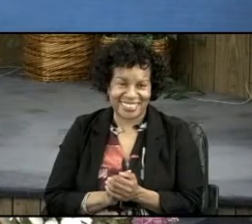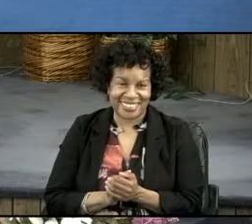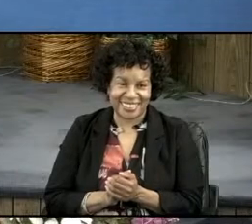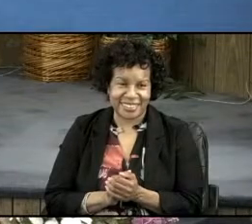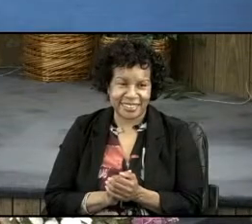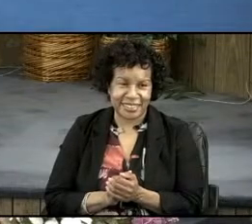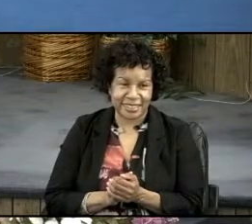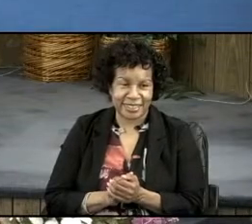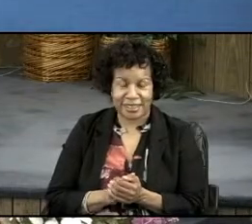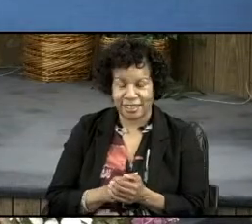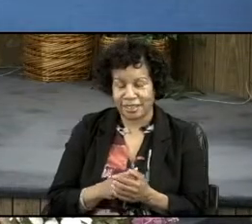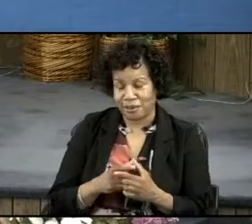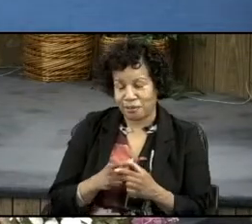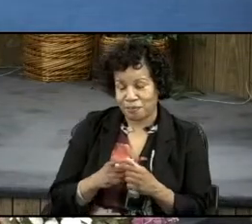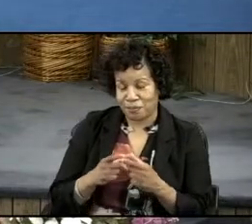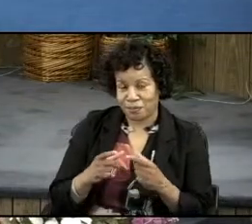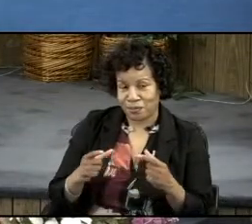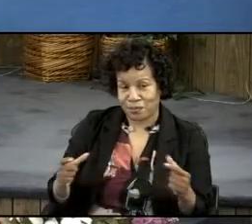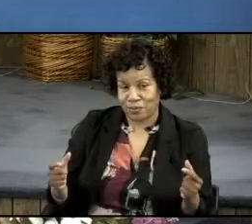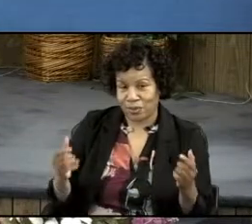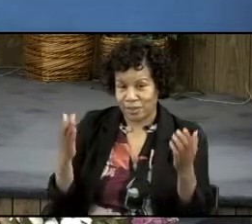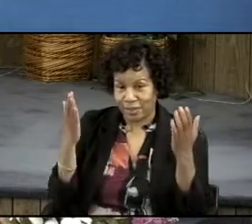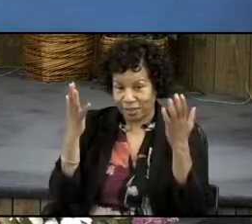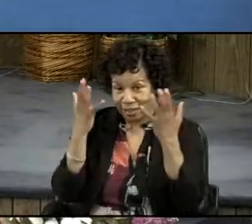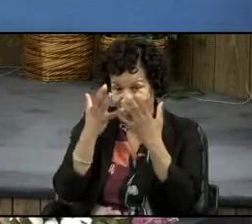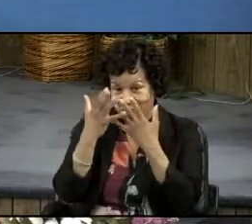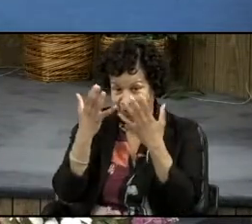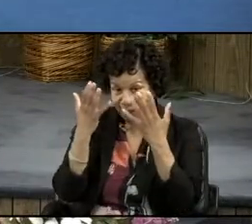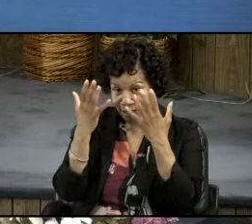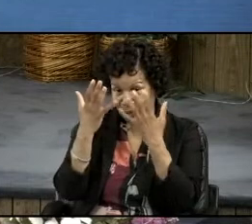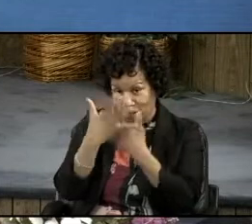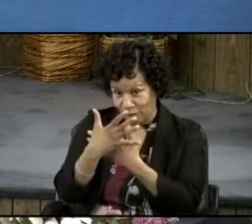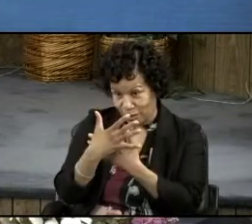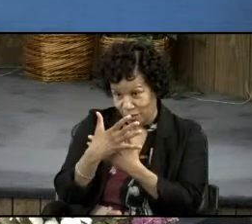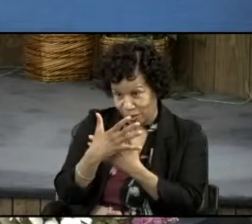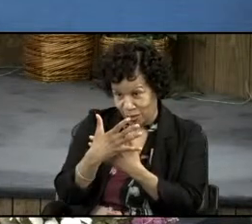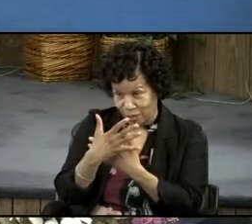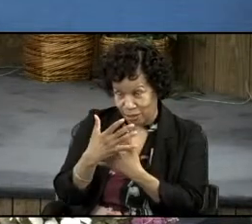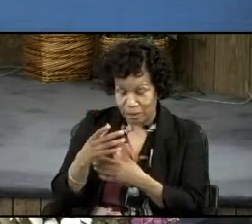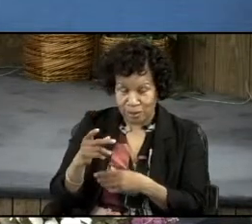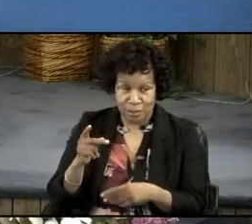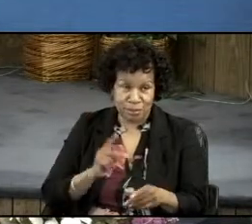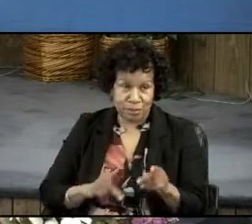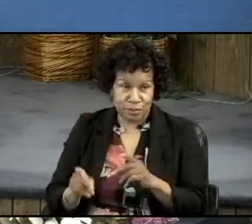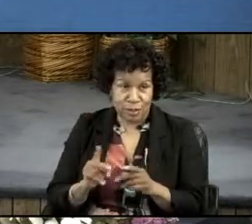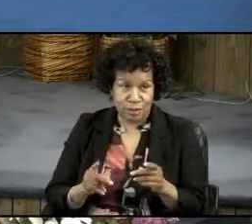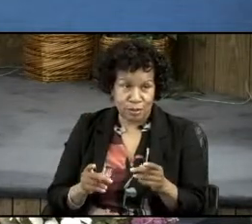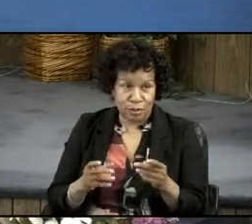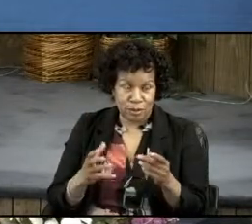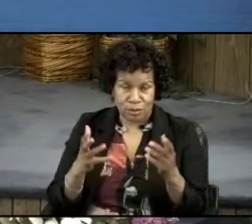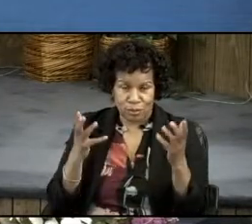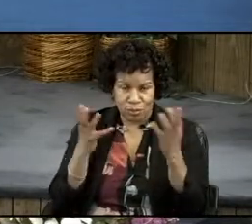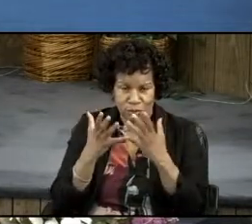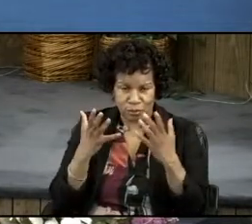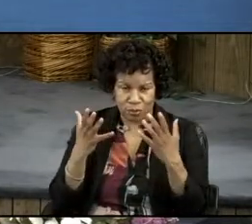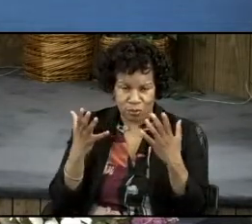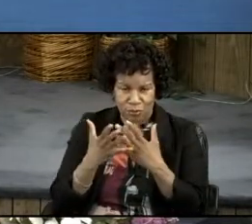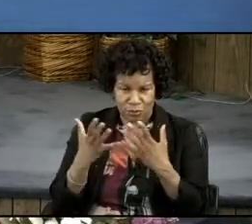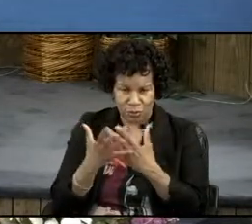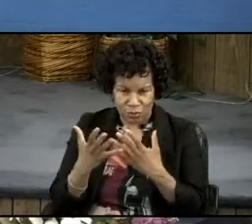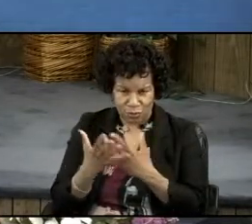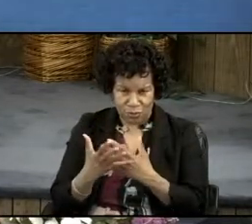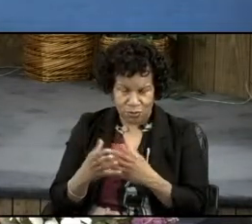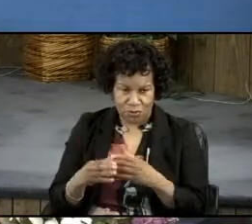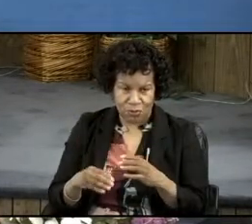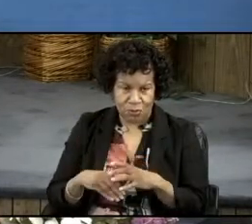were greatly afraid, and the Hebrew word here is they were terrified out of their mind, and then the